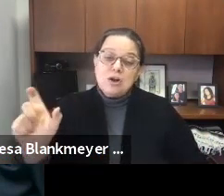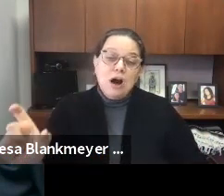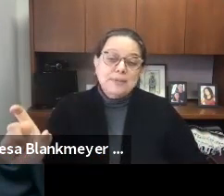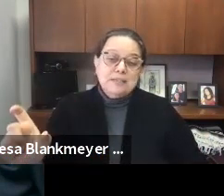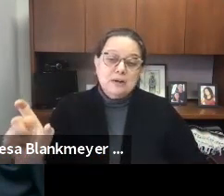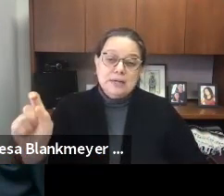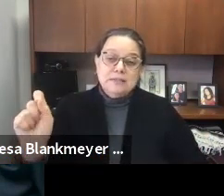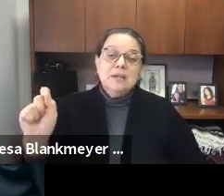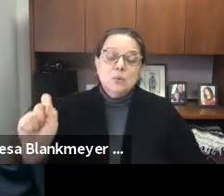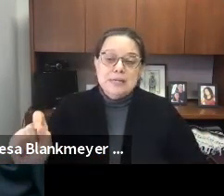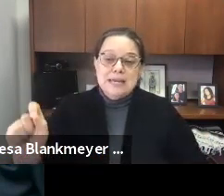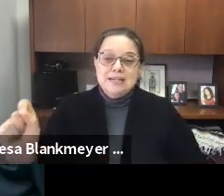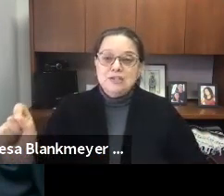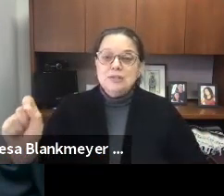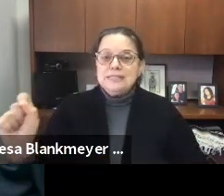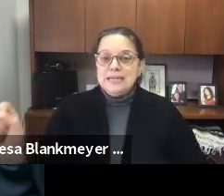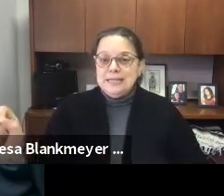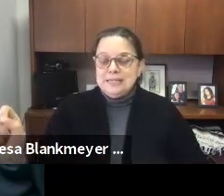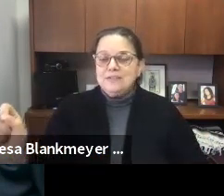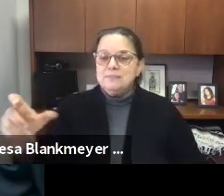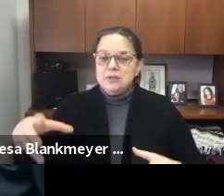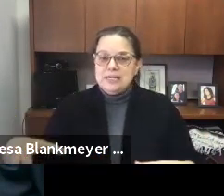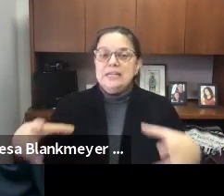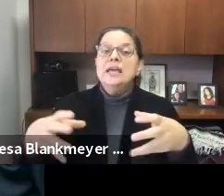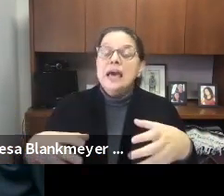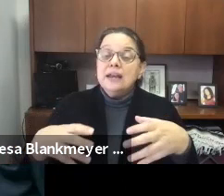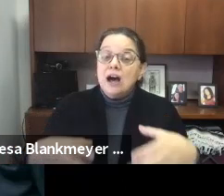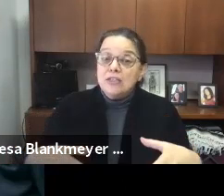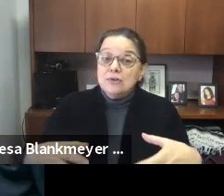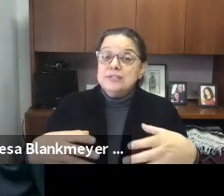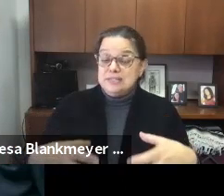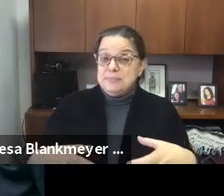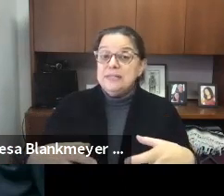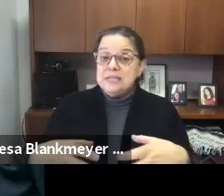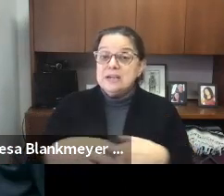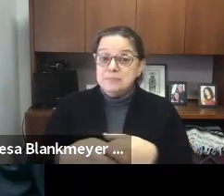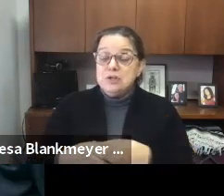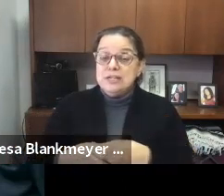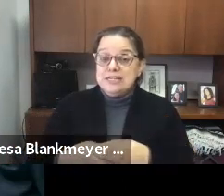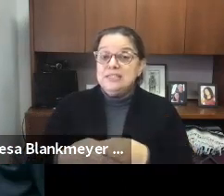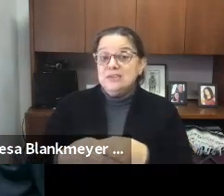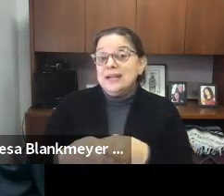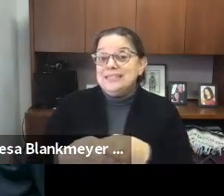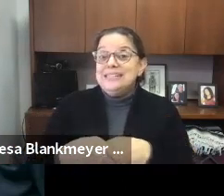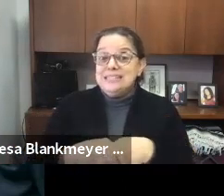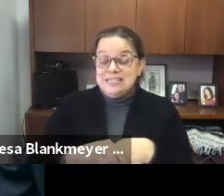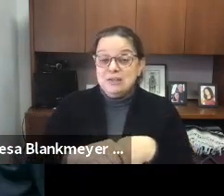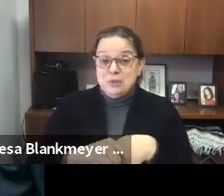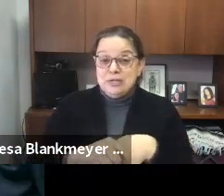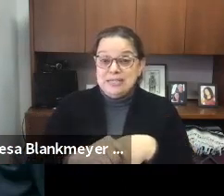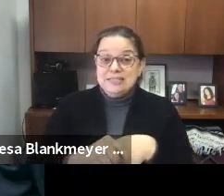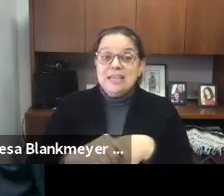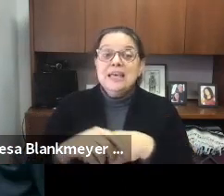special commentaries related to the signing deaf community and other disability communities that are